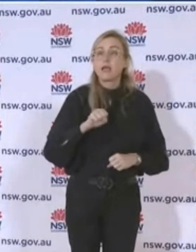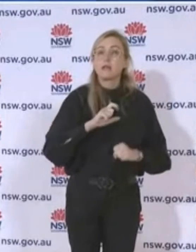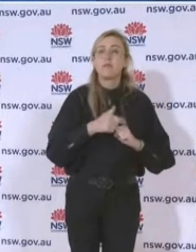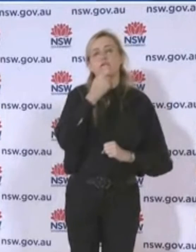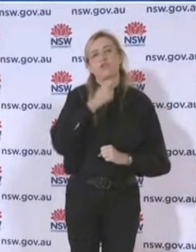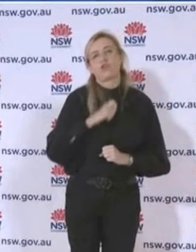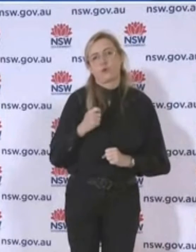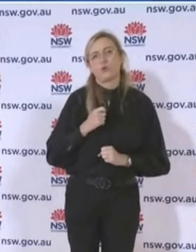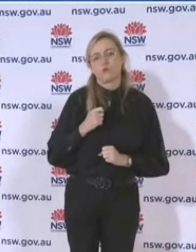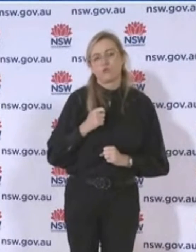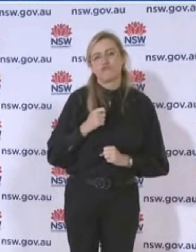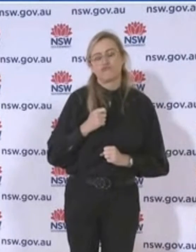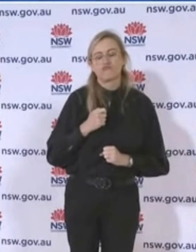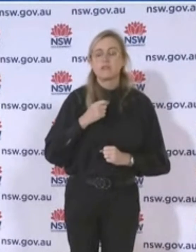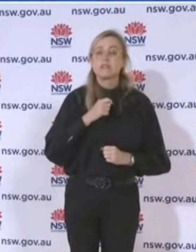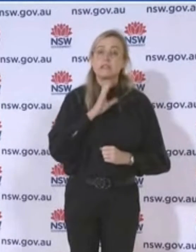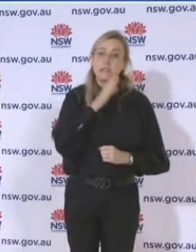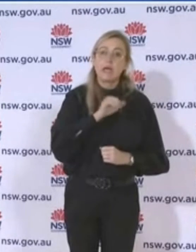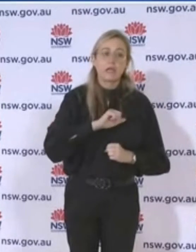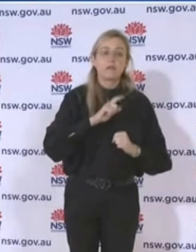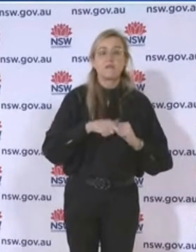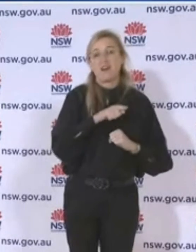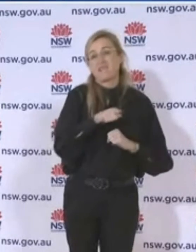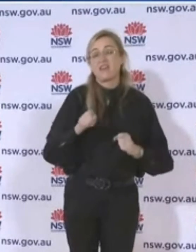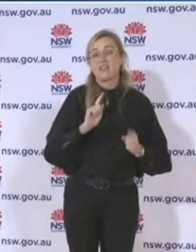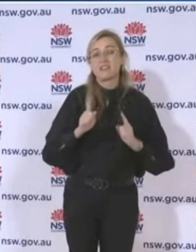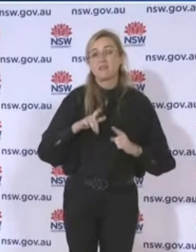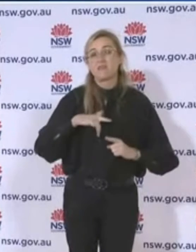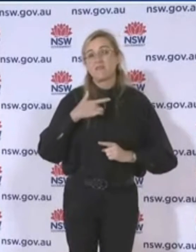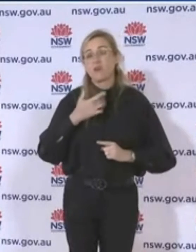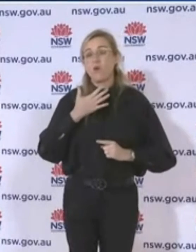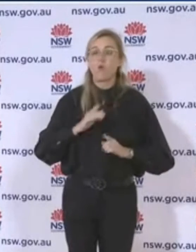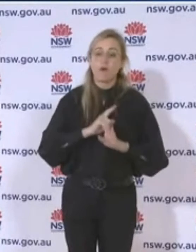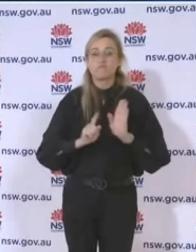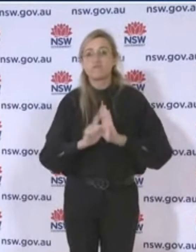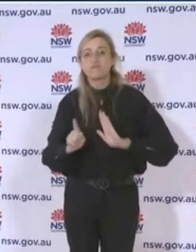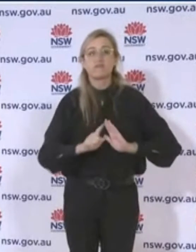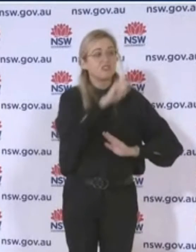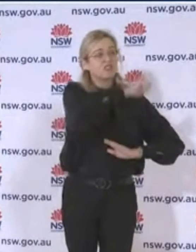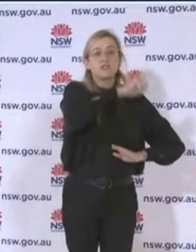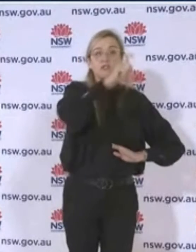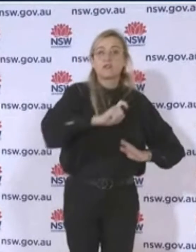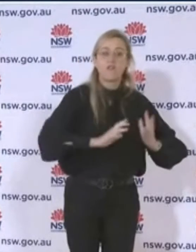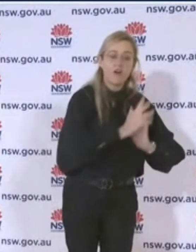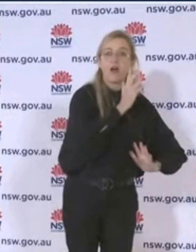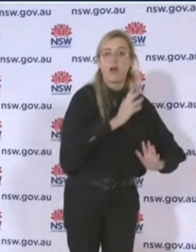have those views and demonstrate them from time to time, and that's the threat of Delta. Delta doesn't leave any room for